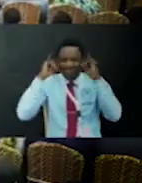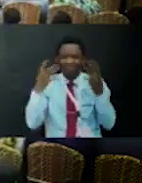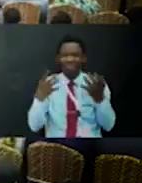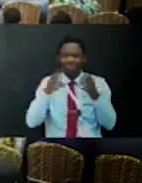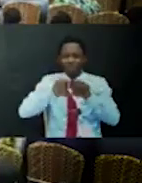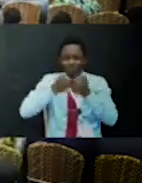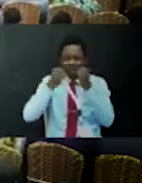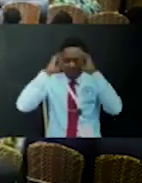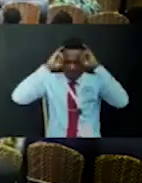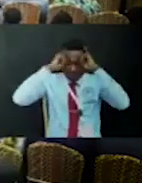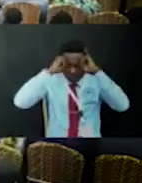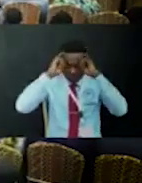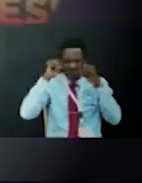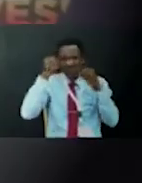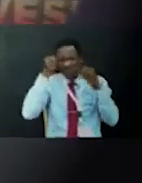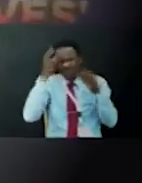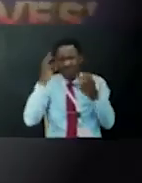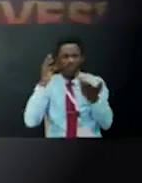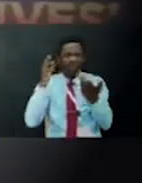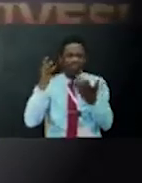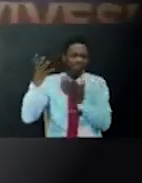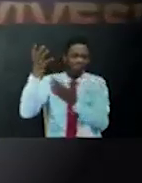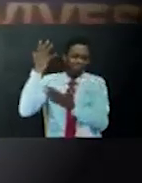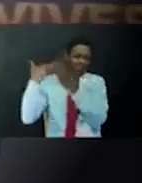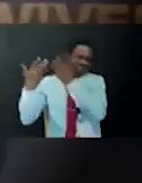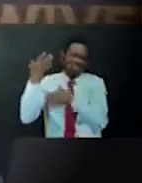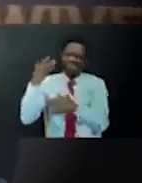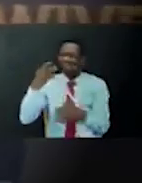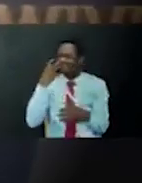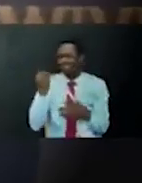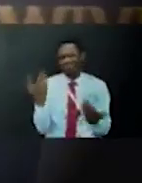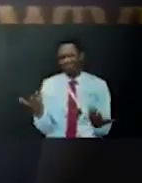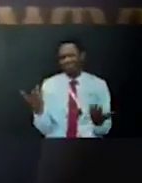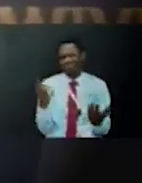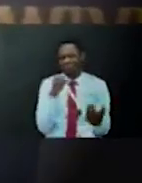Breaking the horns of ancestral something, something.